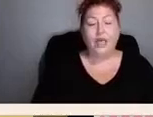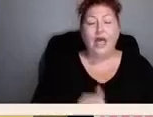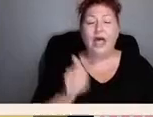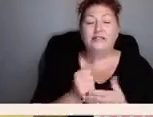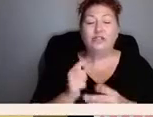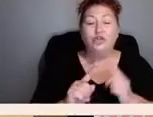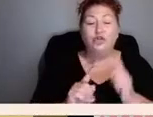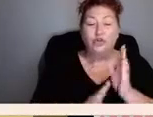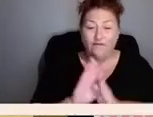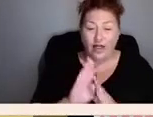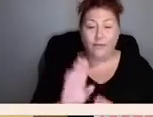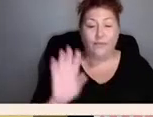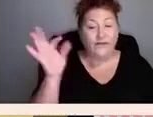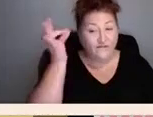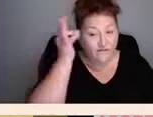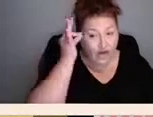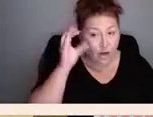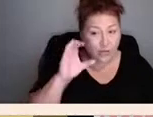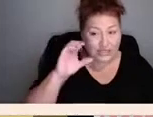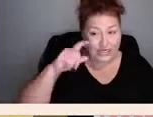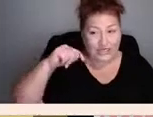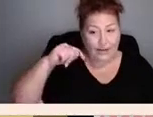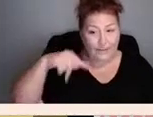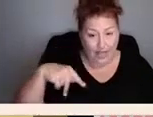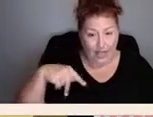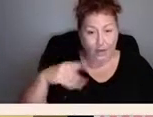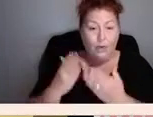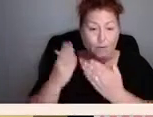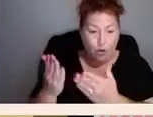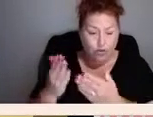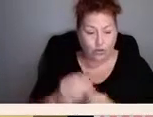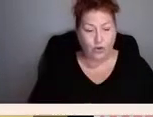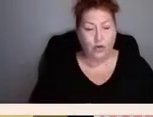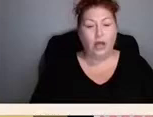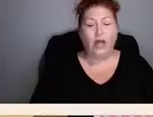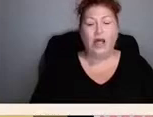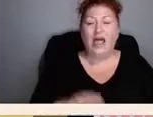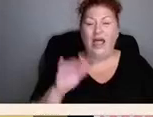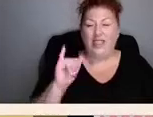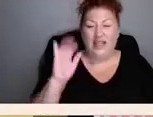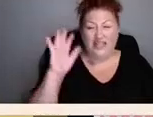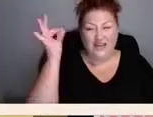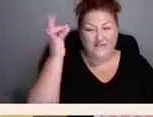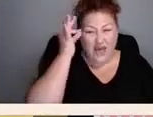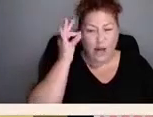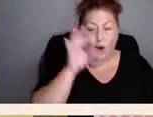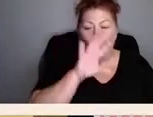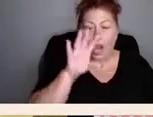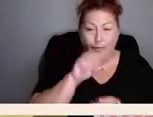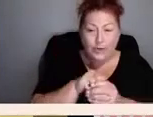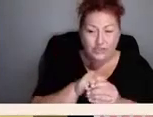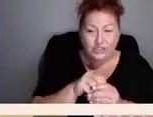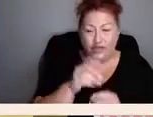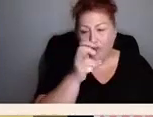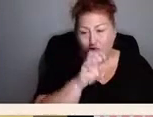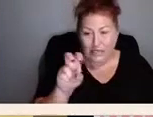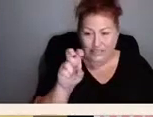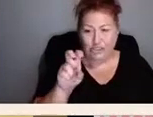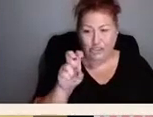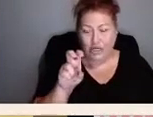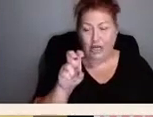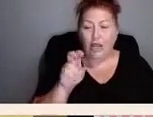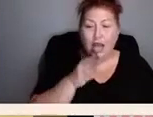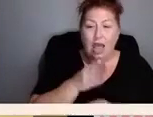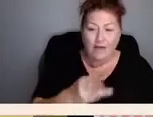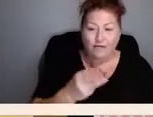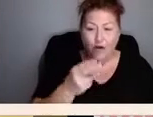Assistance to develop the federal CTP proposal, and that is the Federal Comprehensive Transition